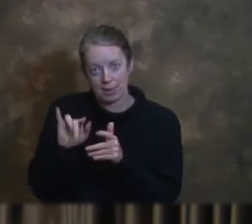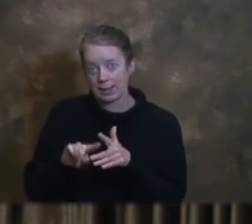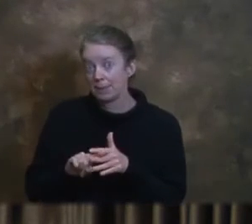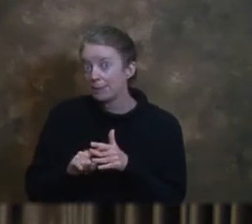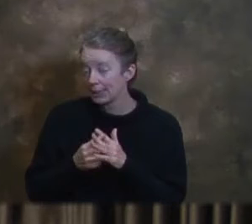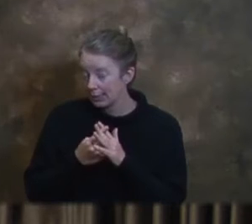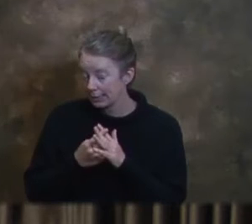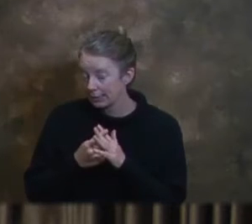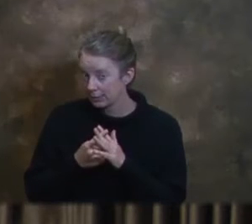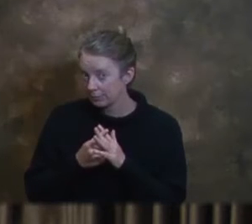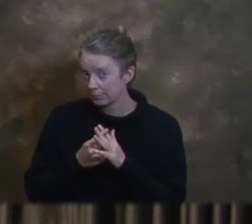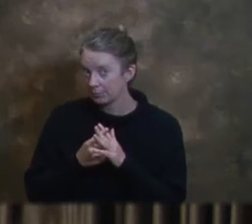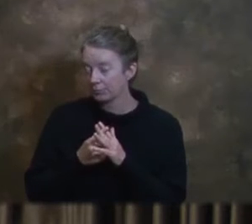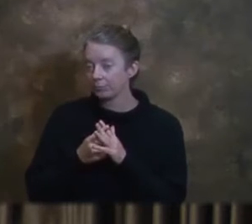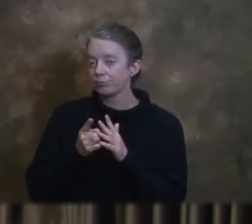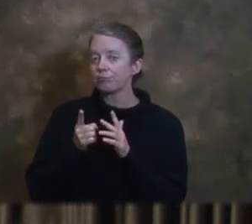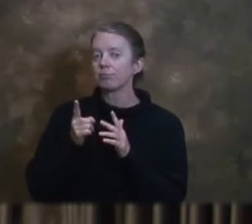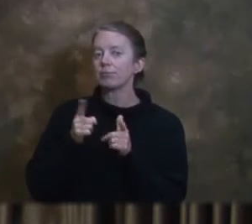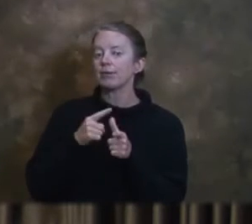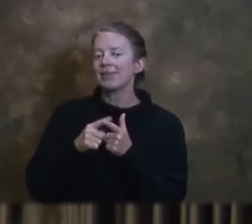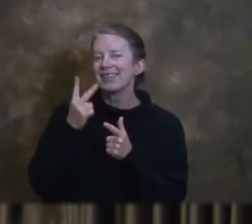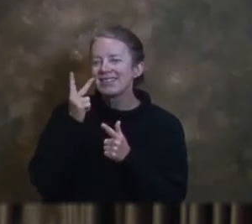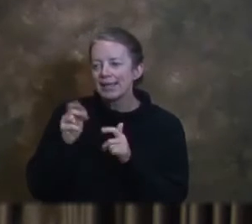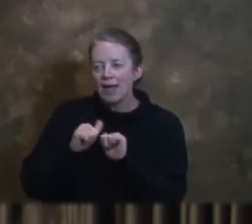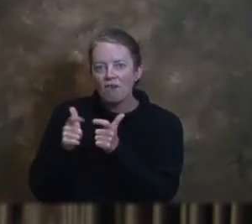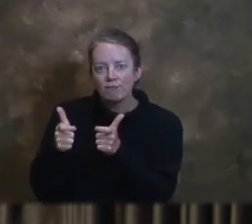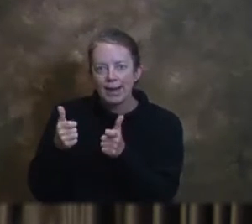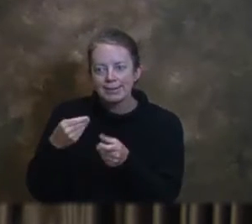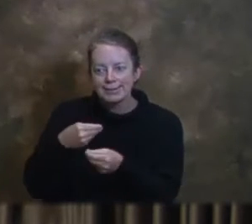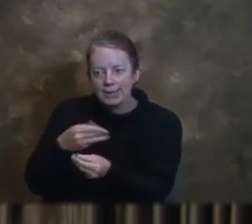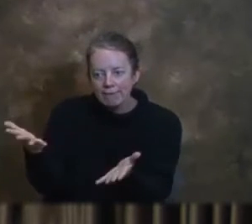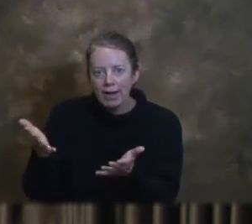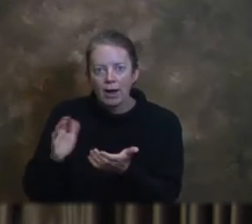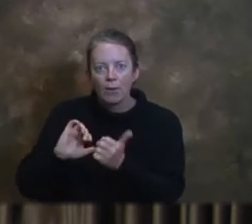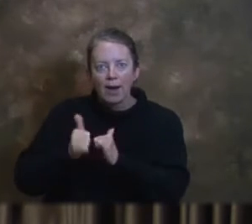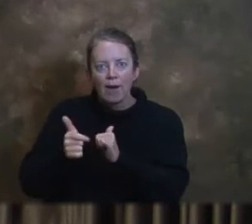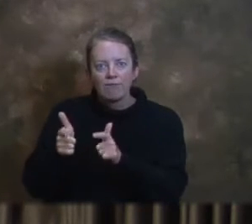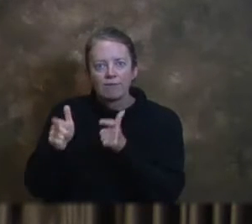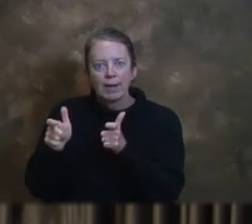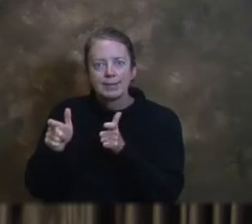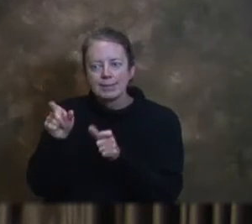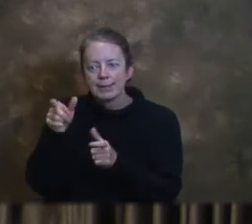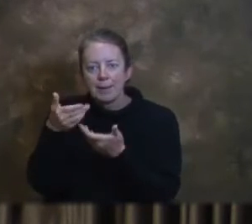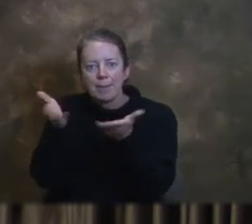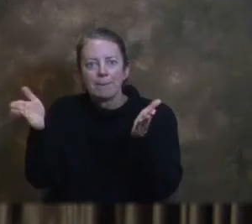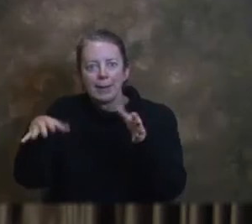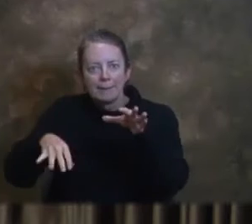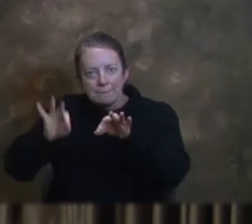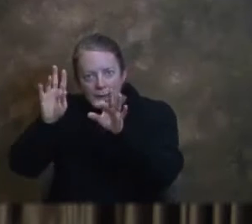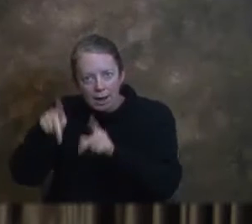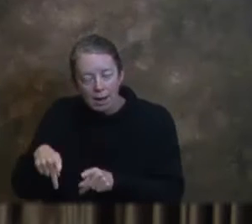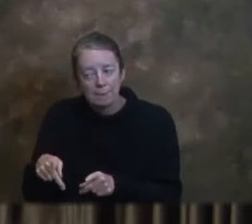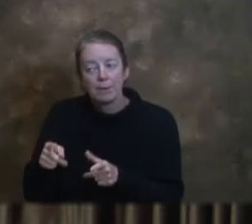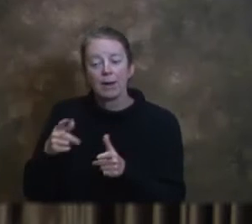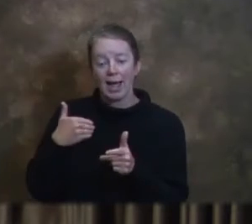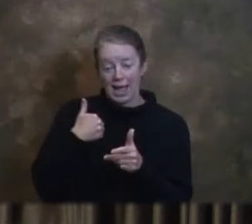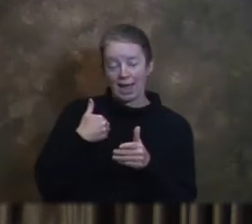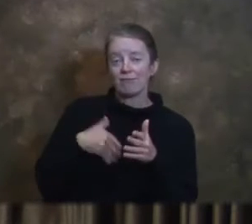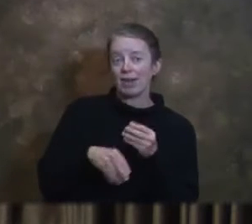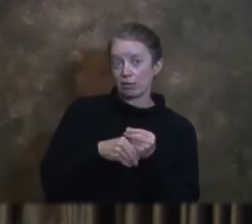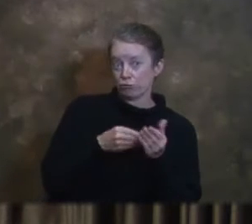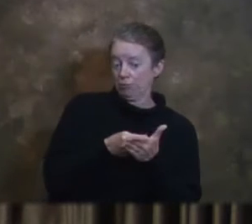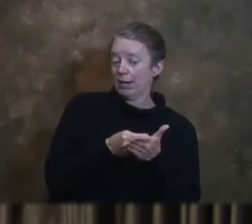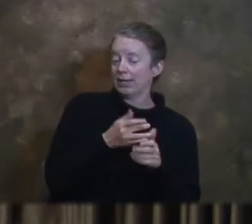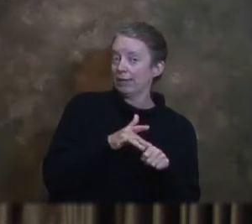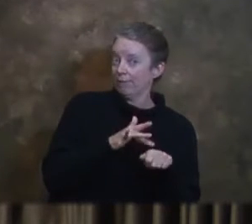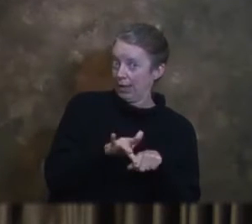we see how quickly they get distributed and how quickly they get picked up. There's potential for us to use more of those funds. They are also the funds that